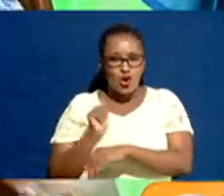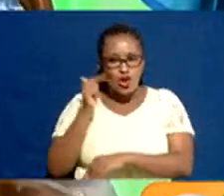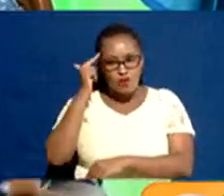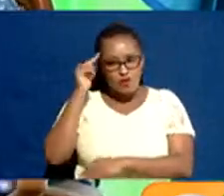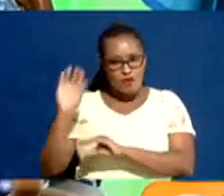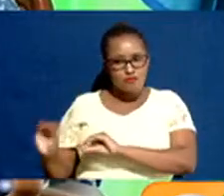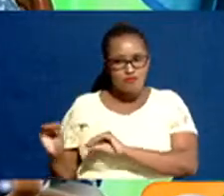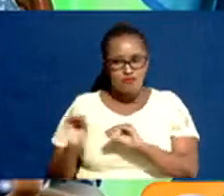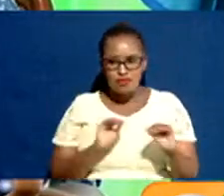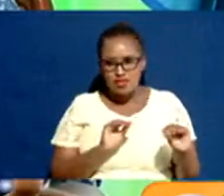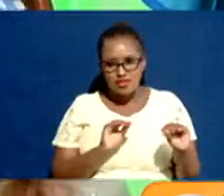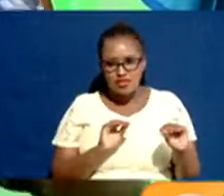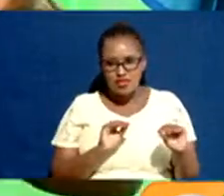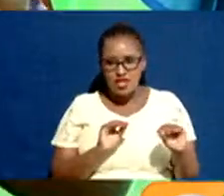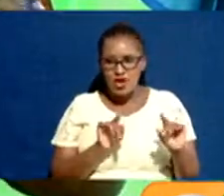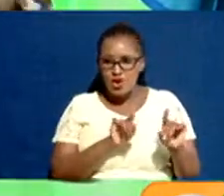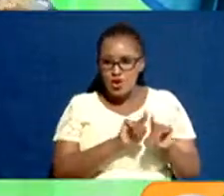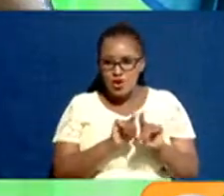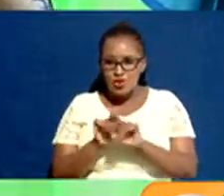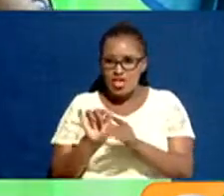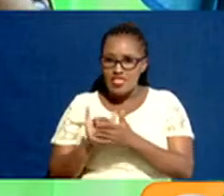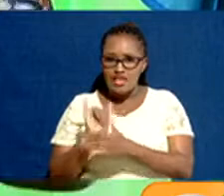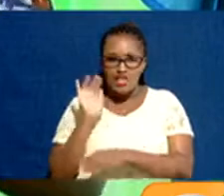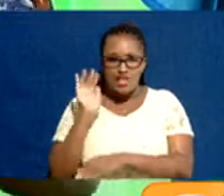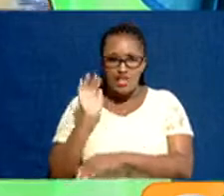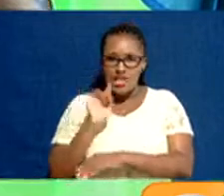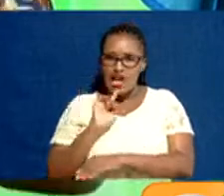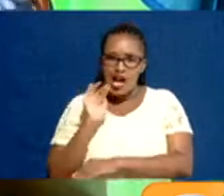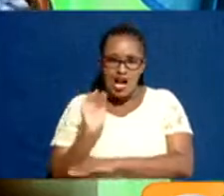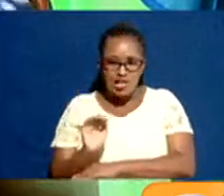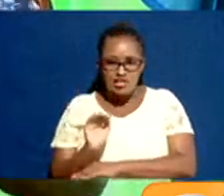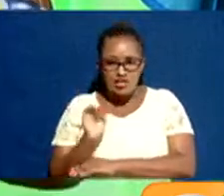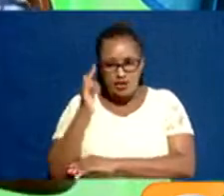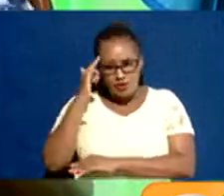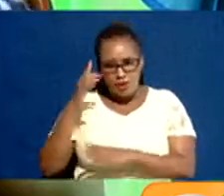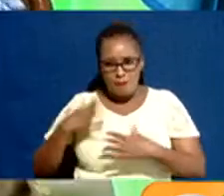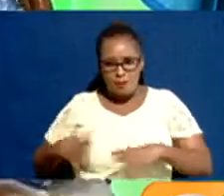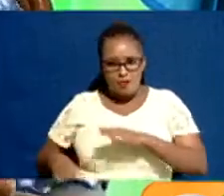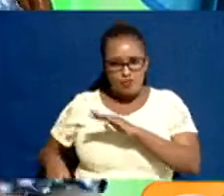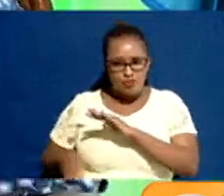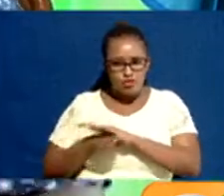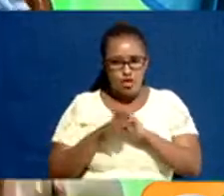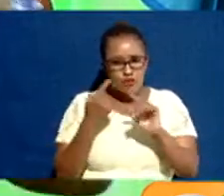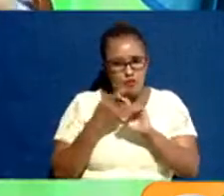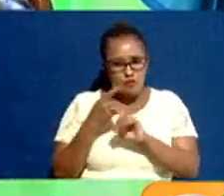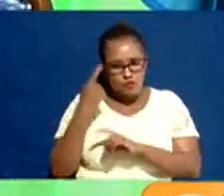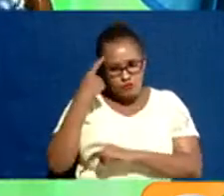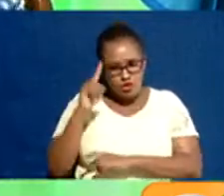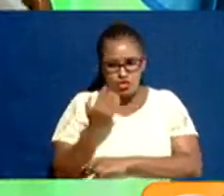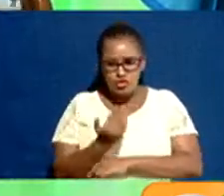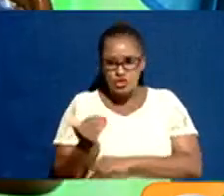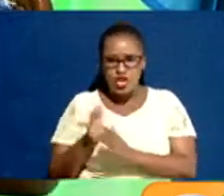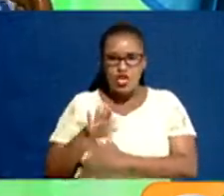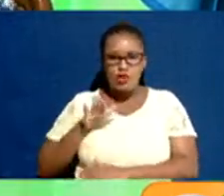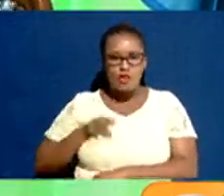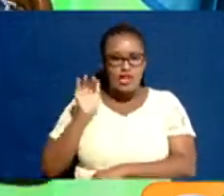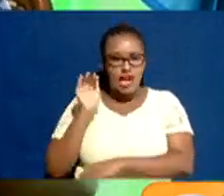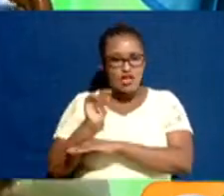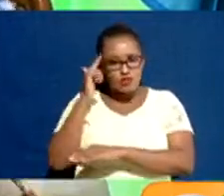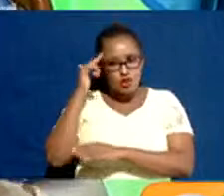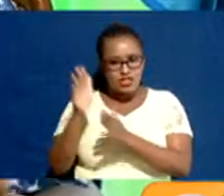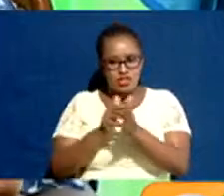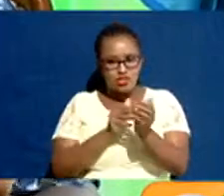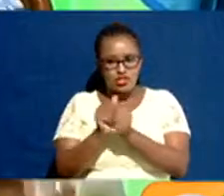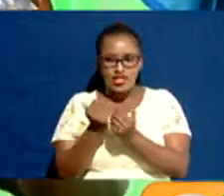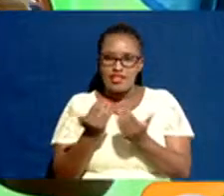eviction. It did not call for brutal eviction of children and women. It did not call for destruction of